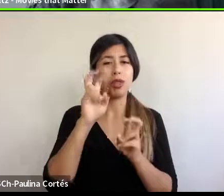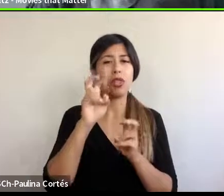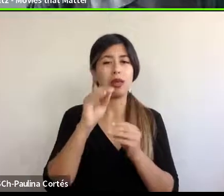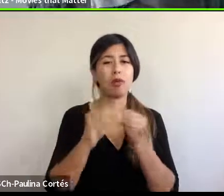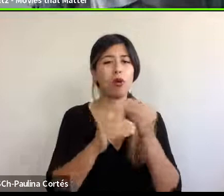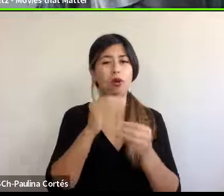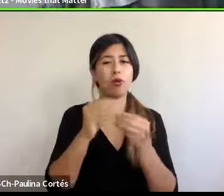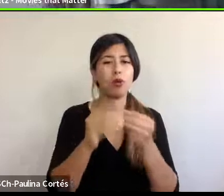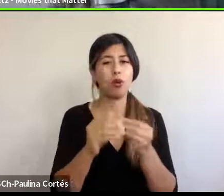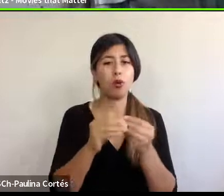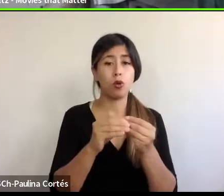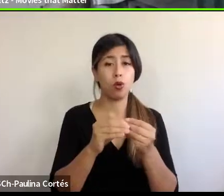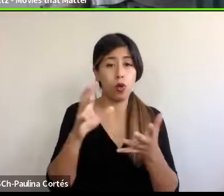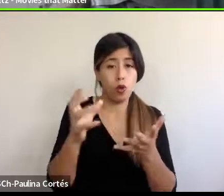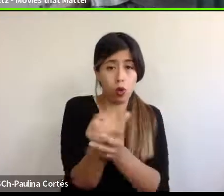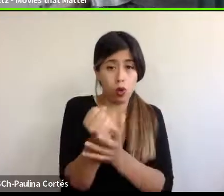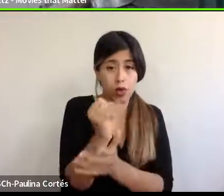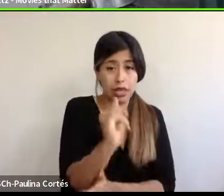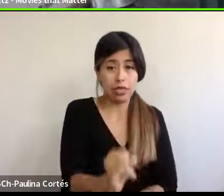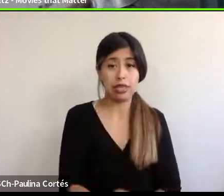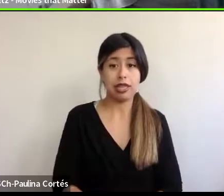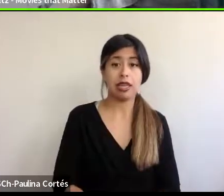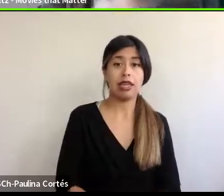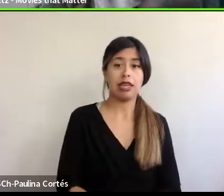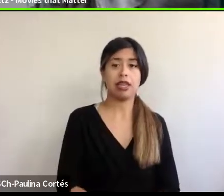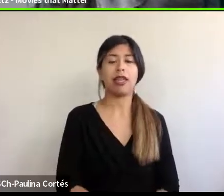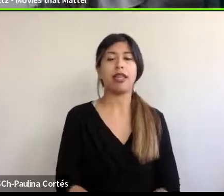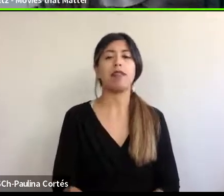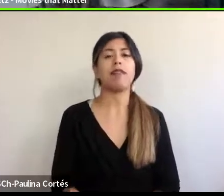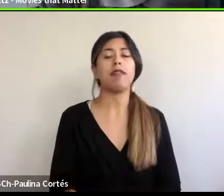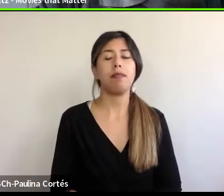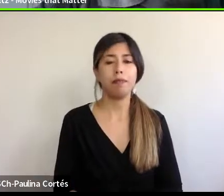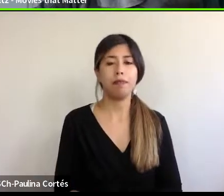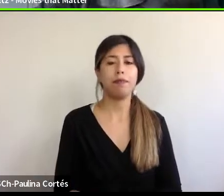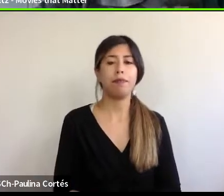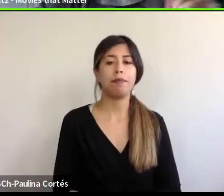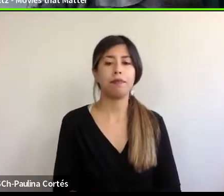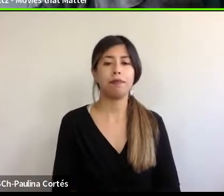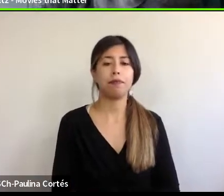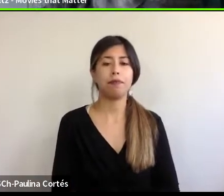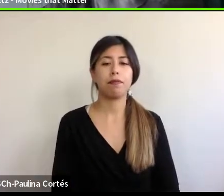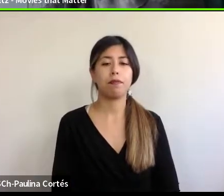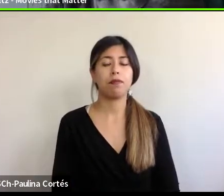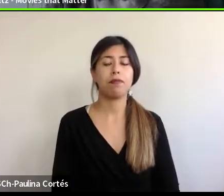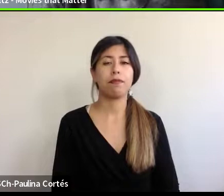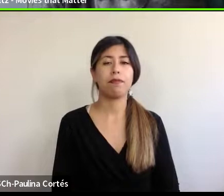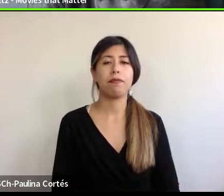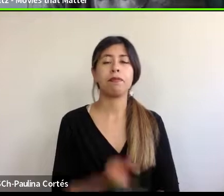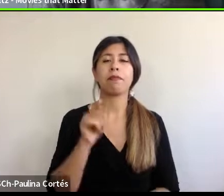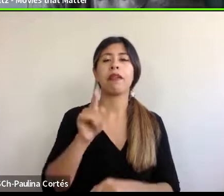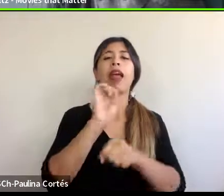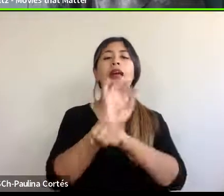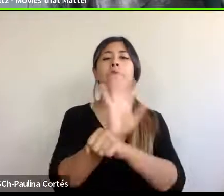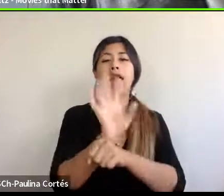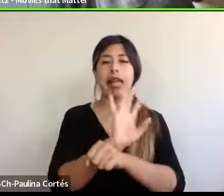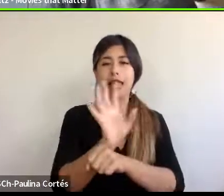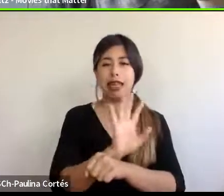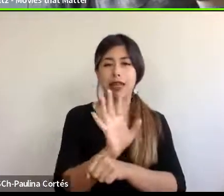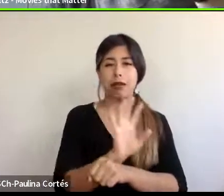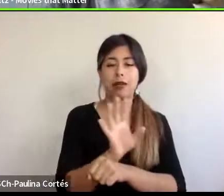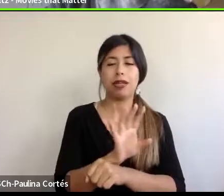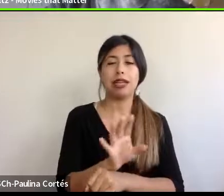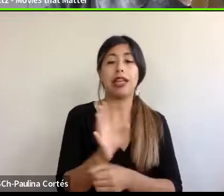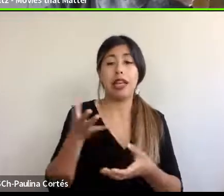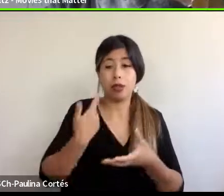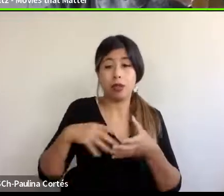for Movies That Matter, if you allow me, I quickly share with you a little screen so I can tell you a little bit more